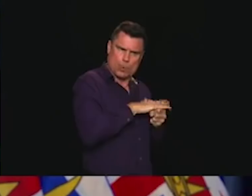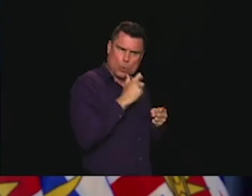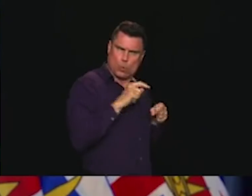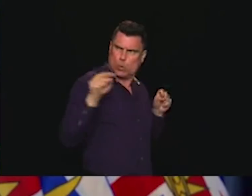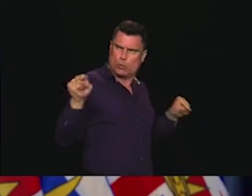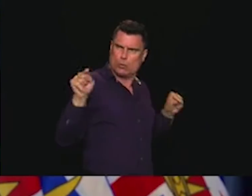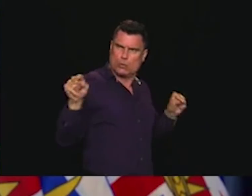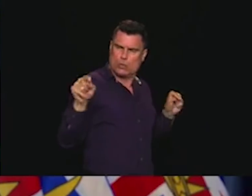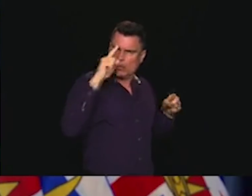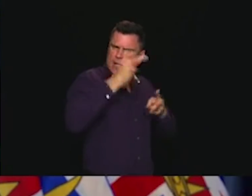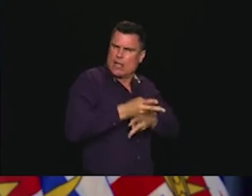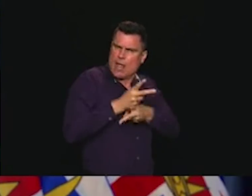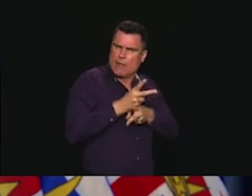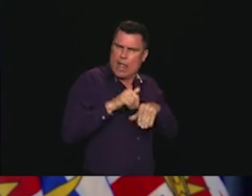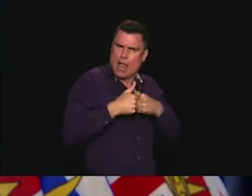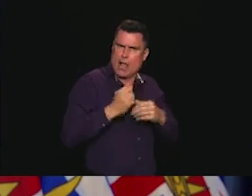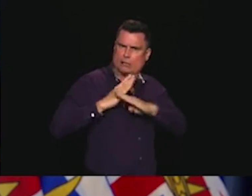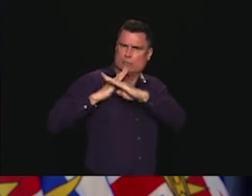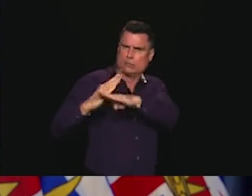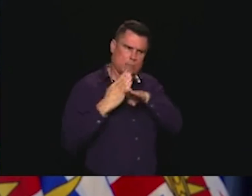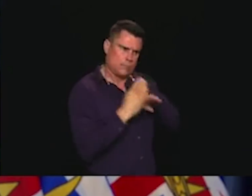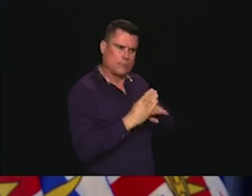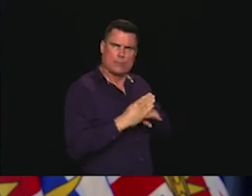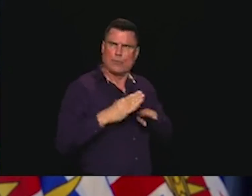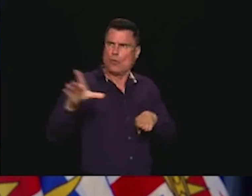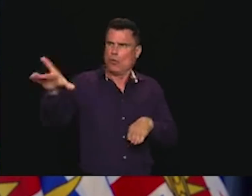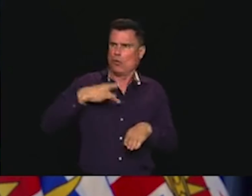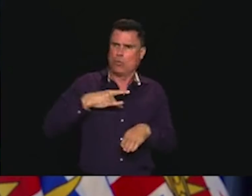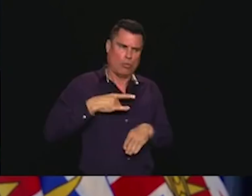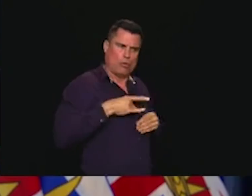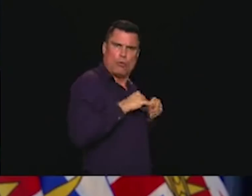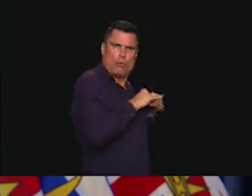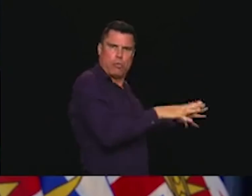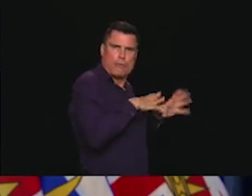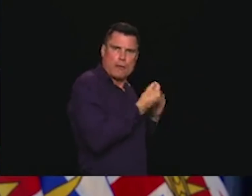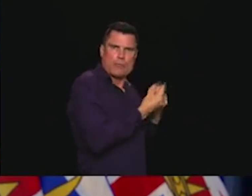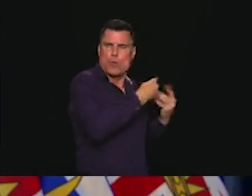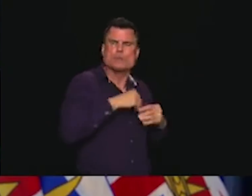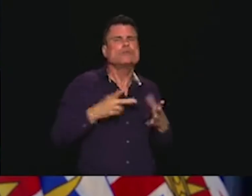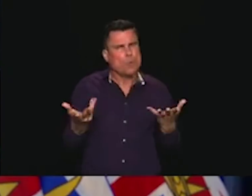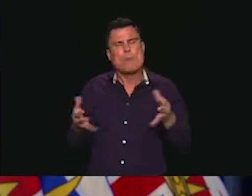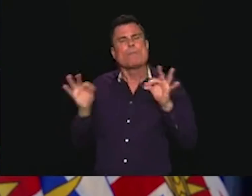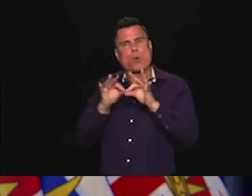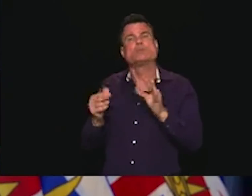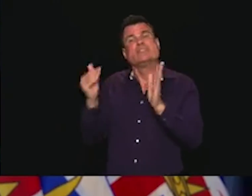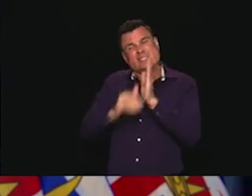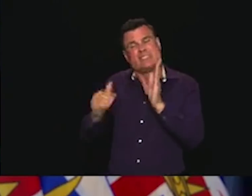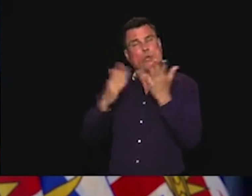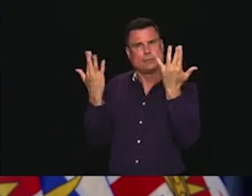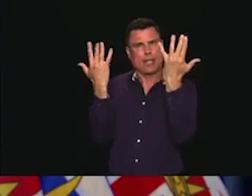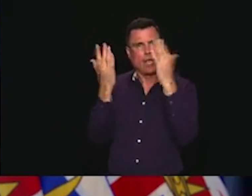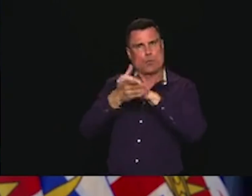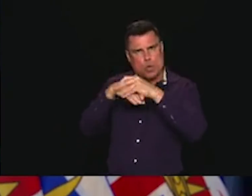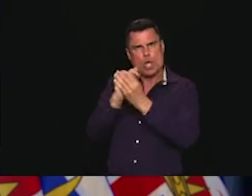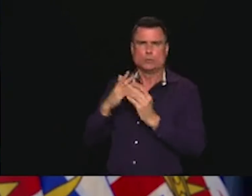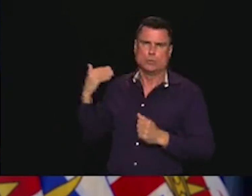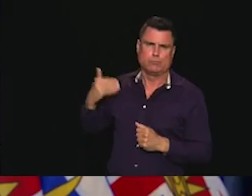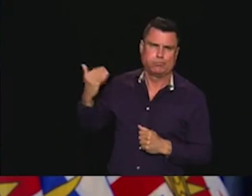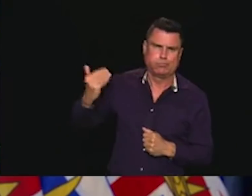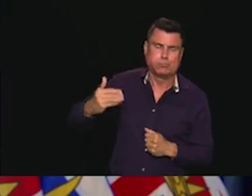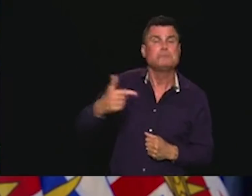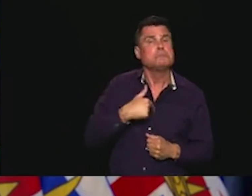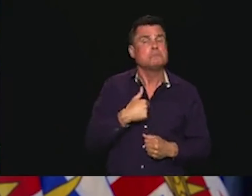at all. Staying away from others is incredibly important. Simple things can make a big difference, but we need to go